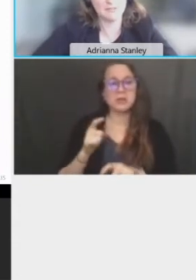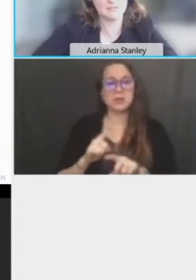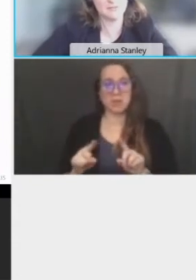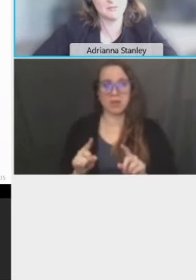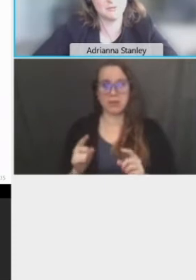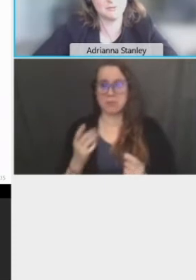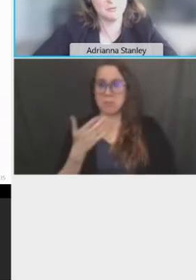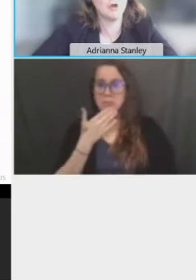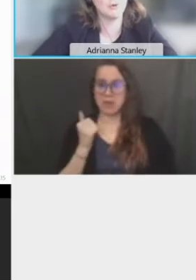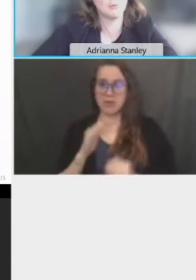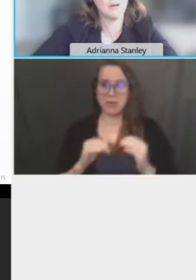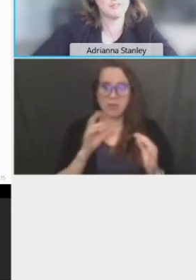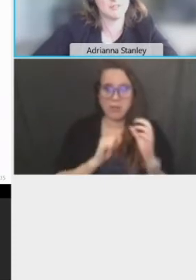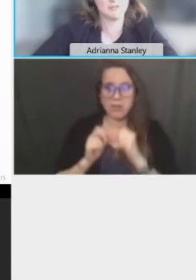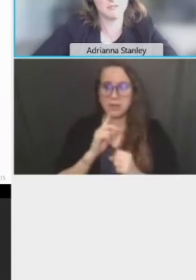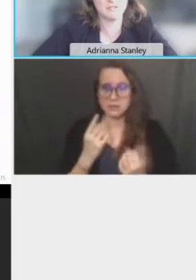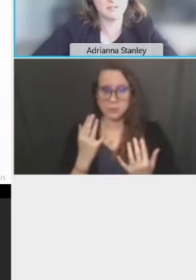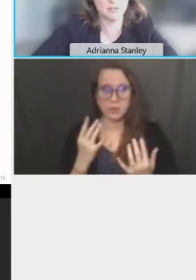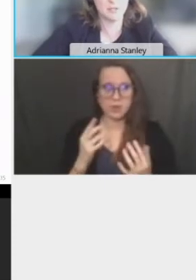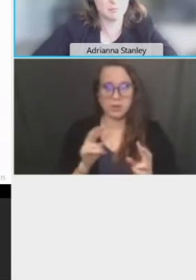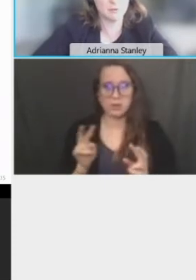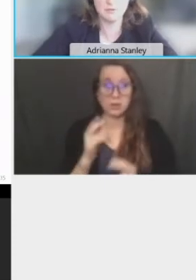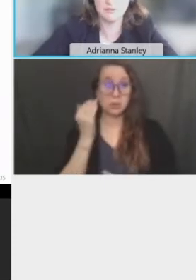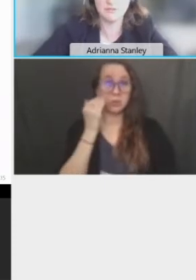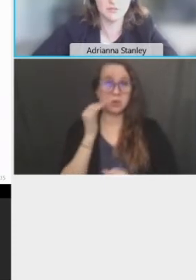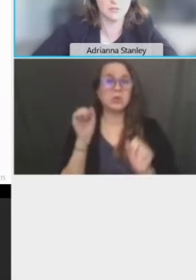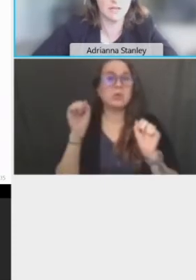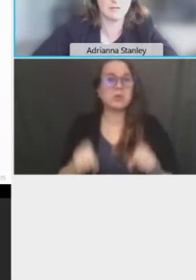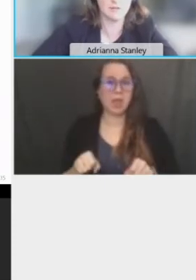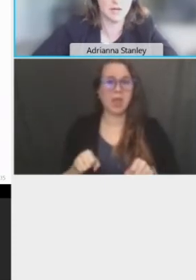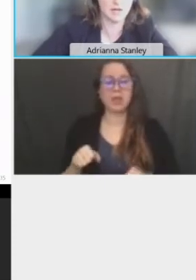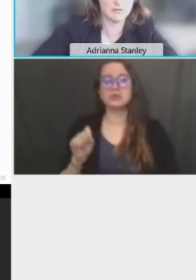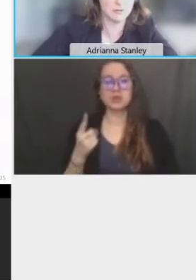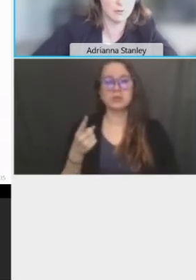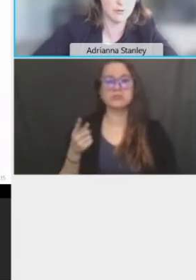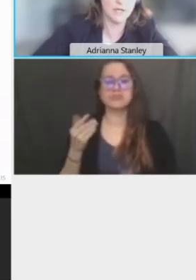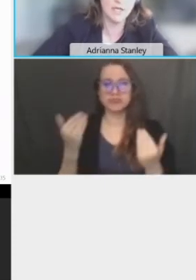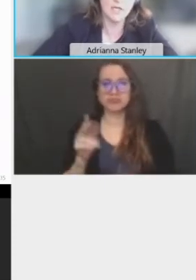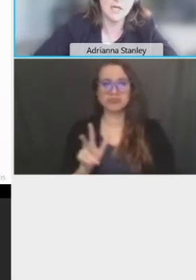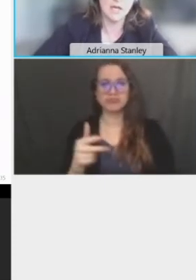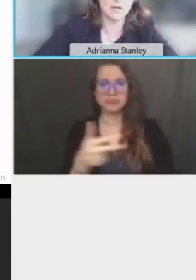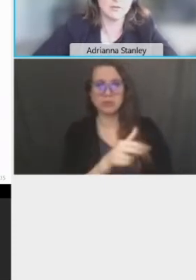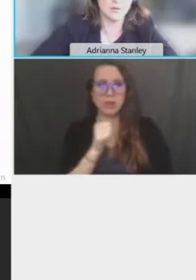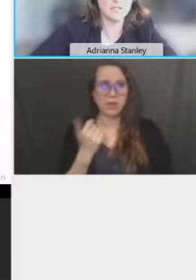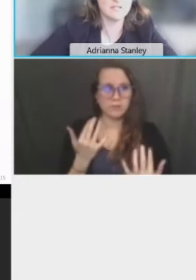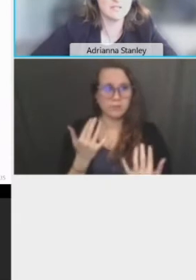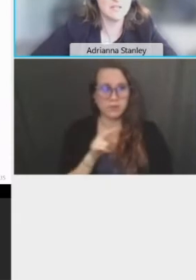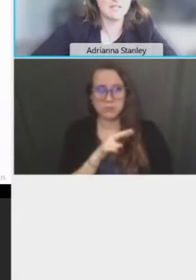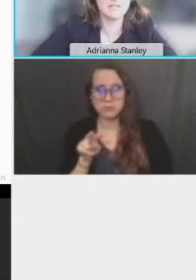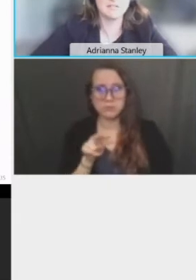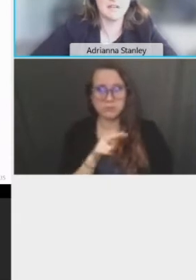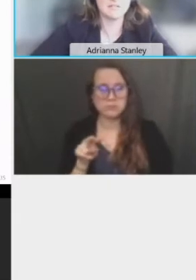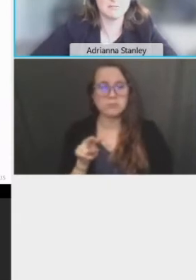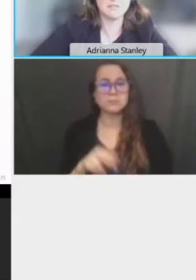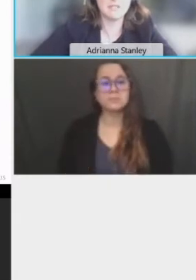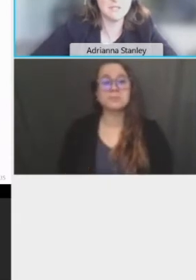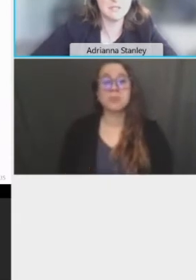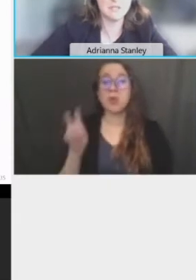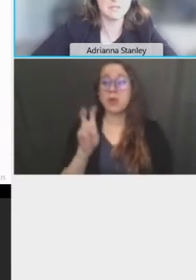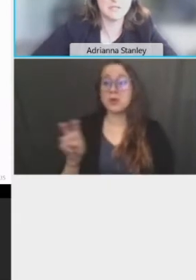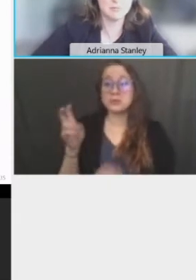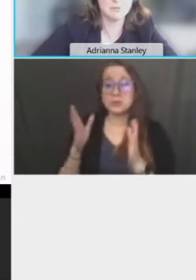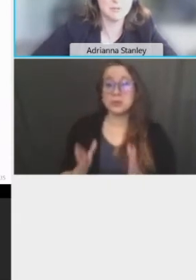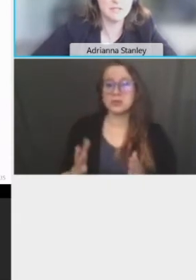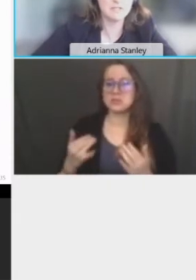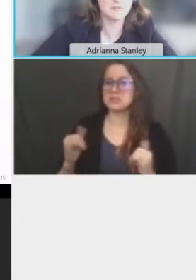gap because you have a signal phase coming up where you can just turn left and not have to worry. And our tourist, it still has a really